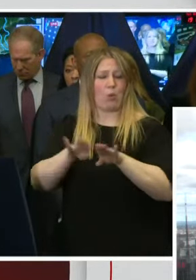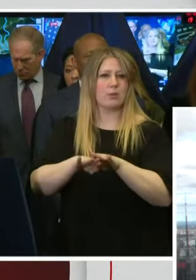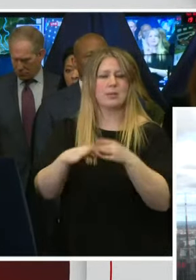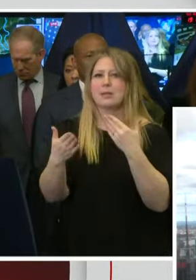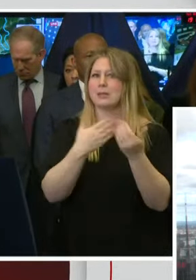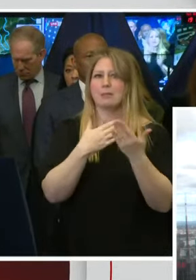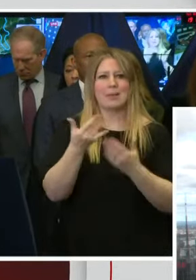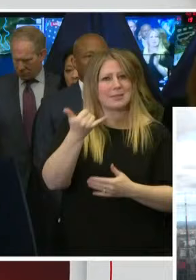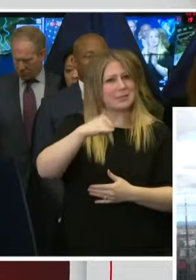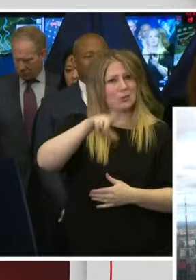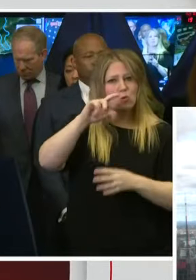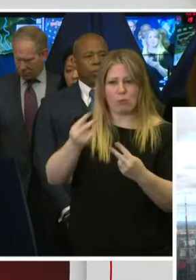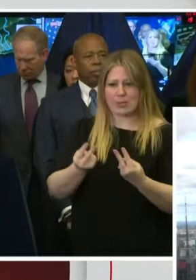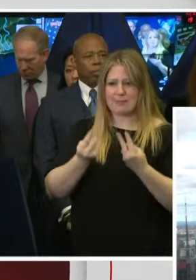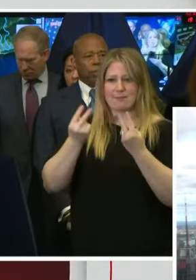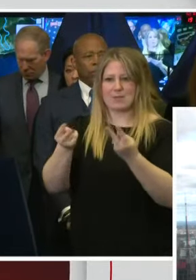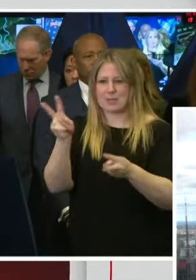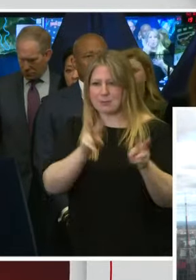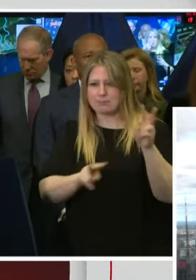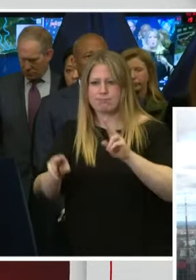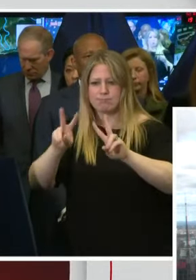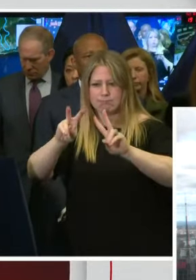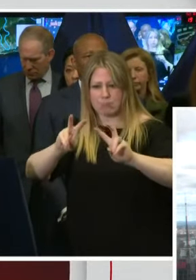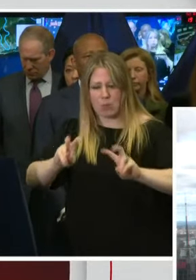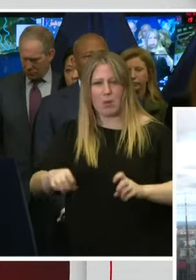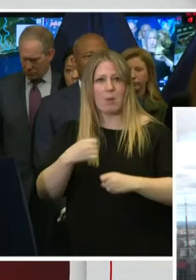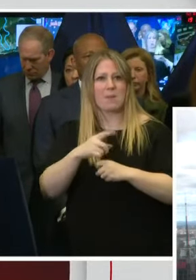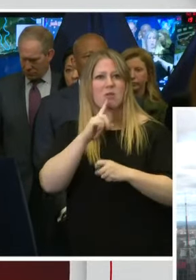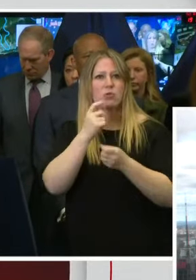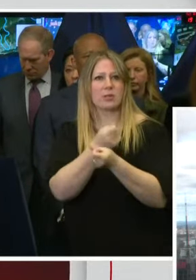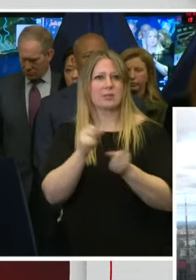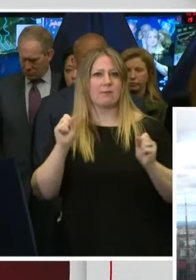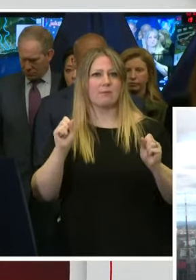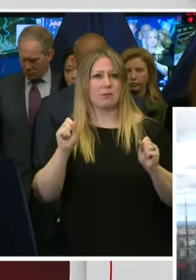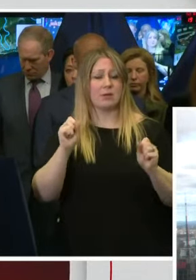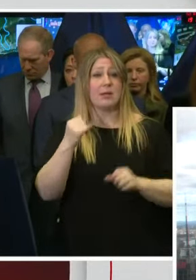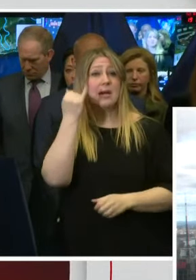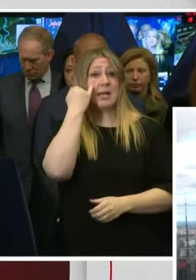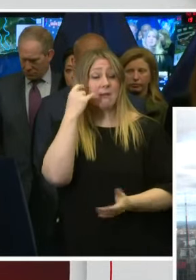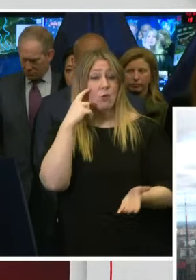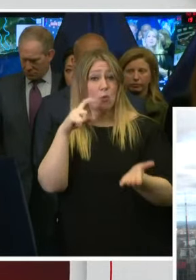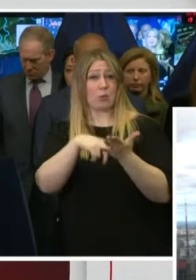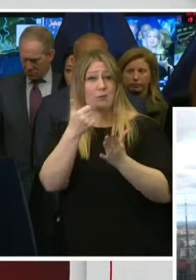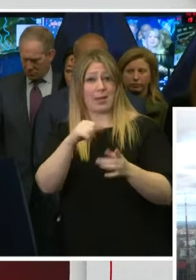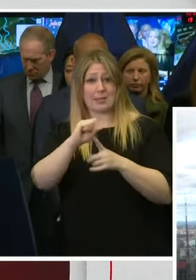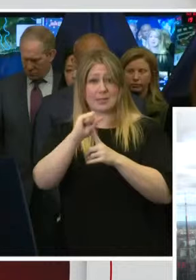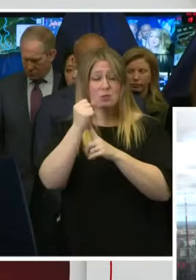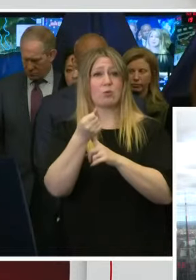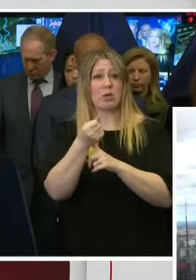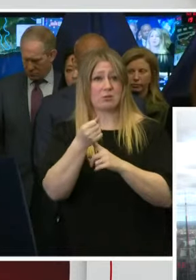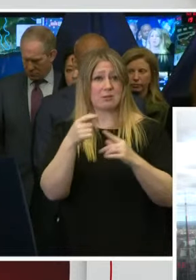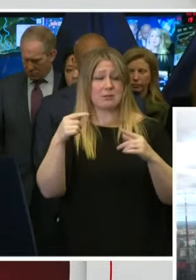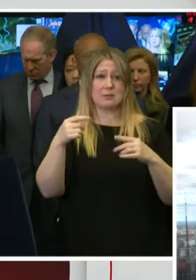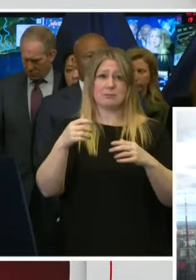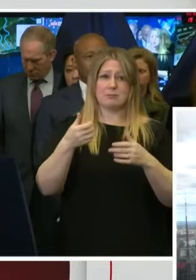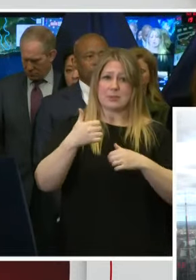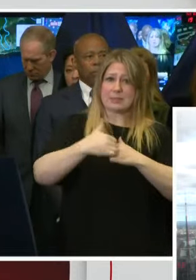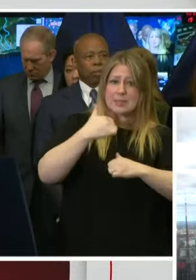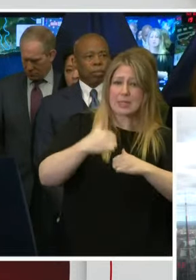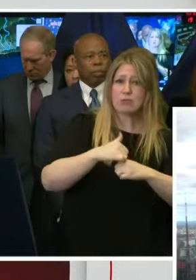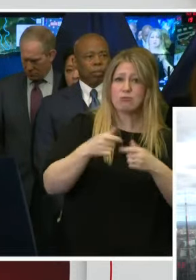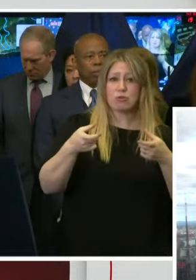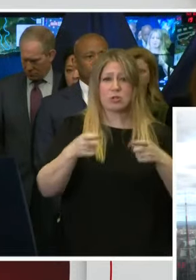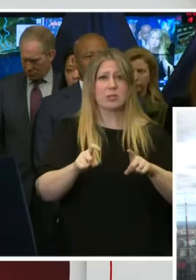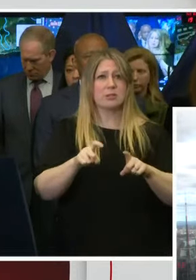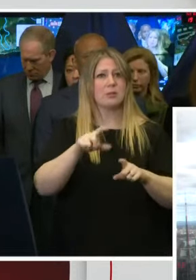and determine that the sites are secure. And if you see any conditions that are troublesome, please reach out